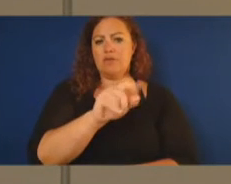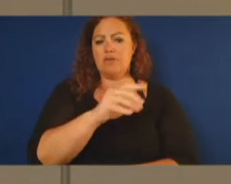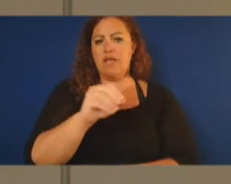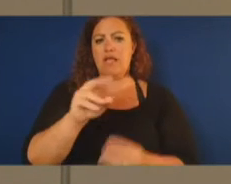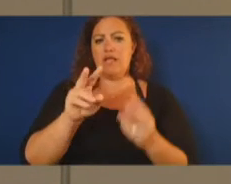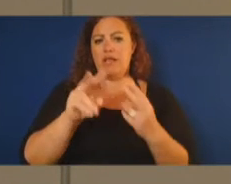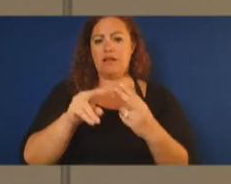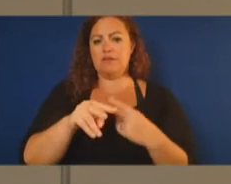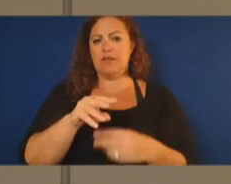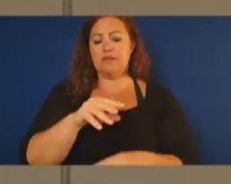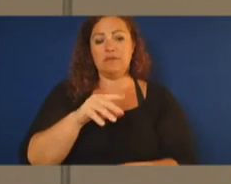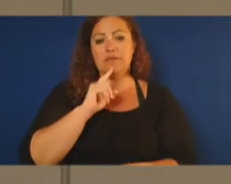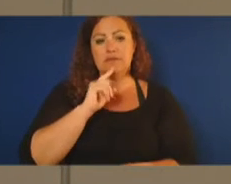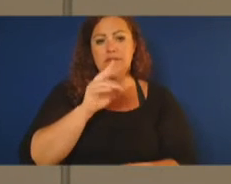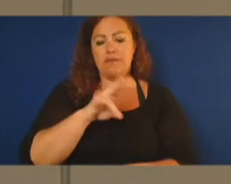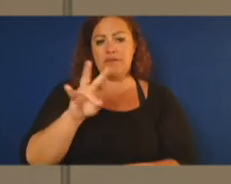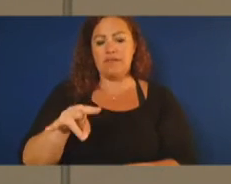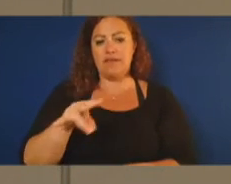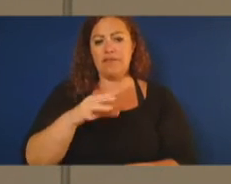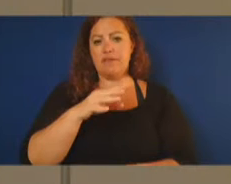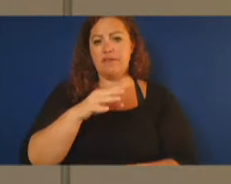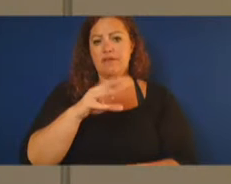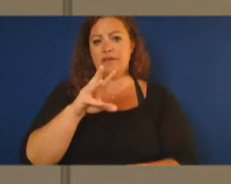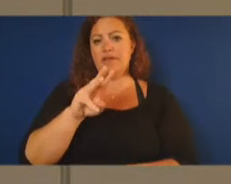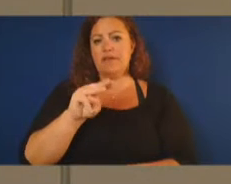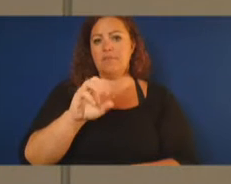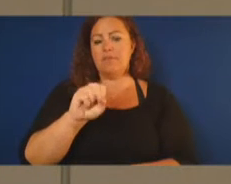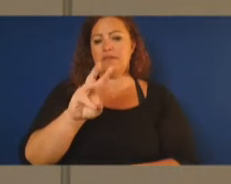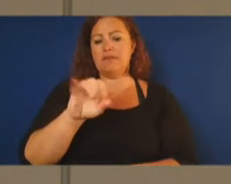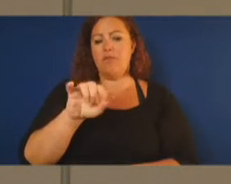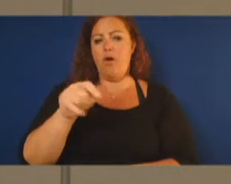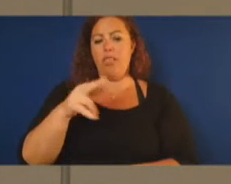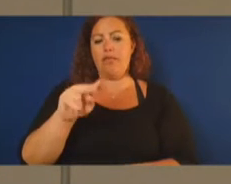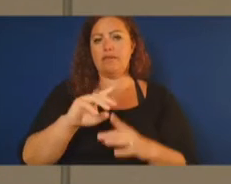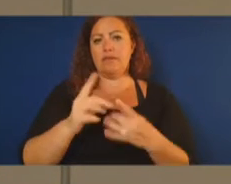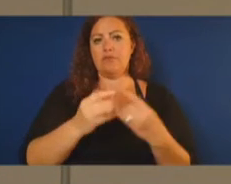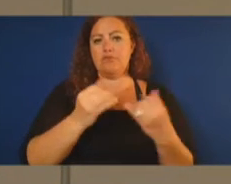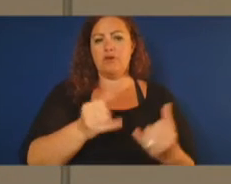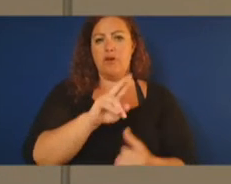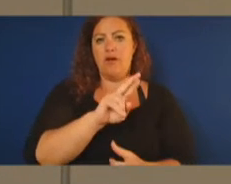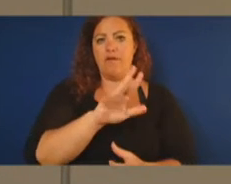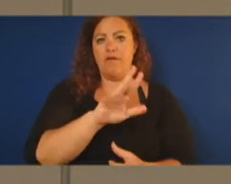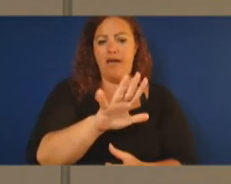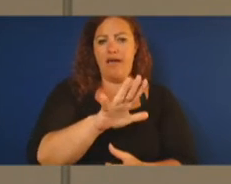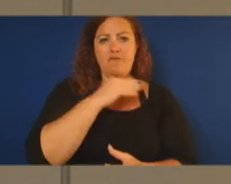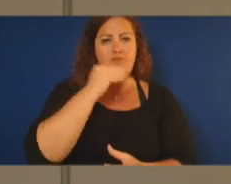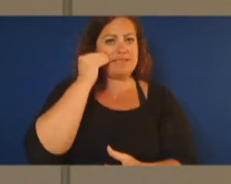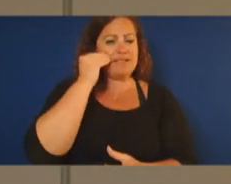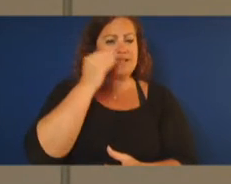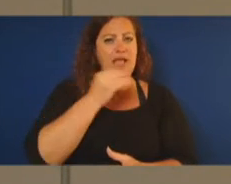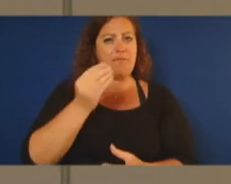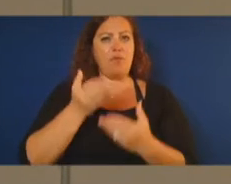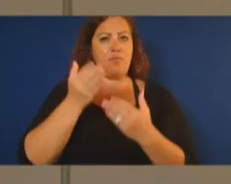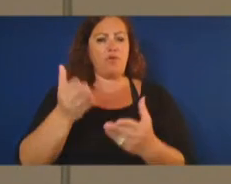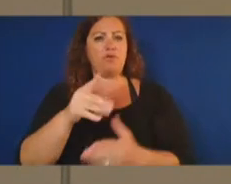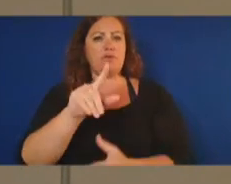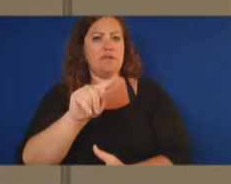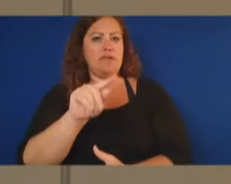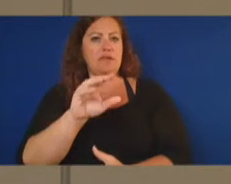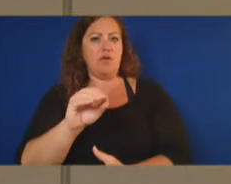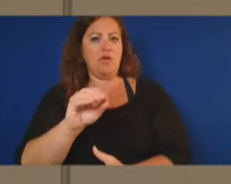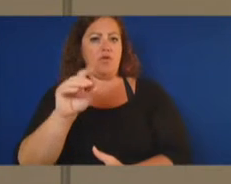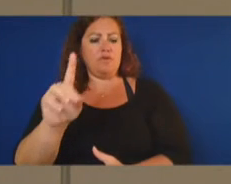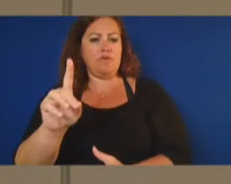Council District 3 Miss watlington District the current zoning is R5 single family residential and proposed zoning is to Transit oriented